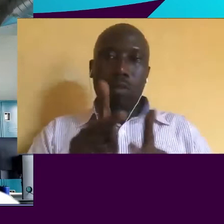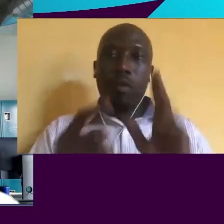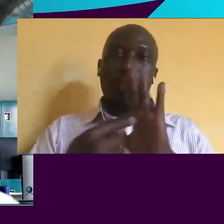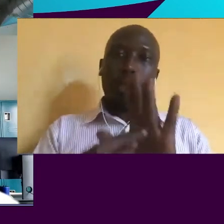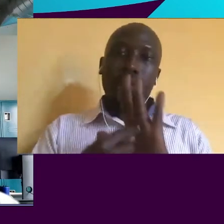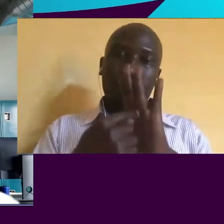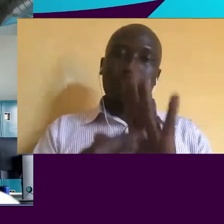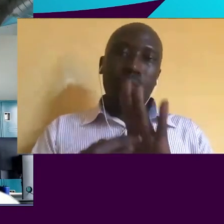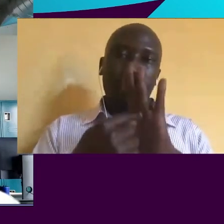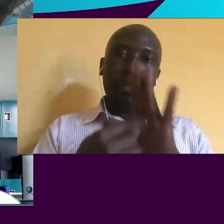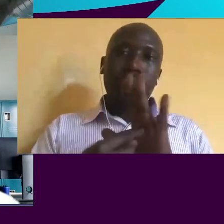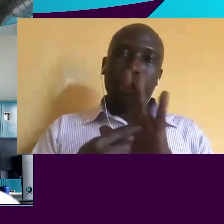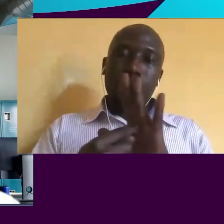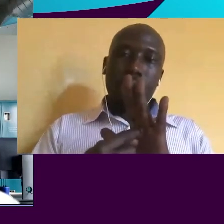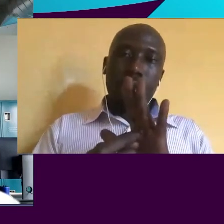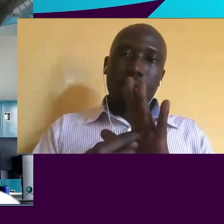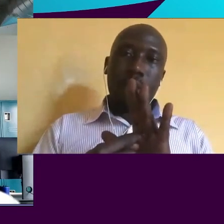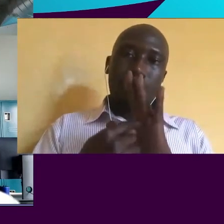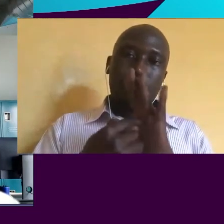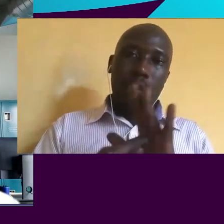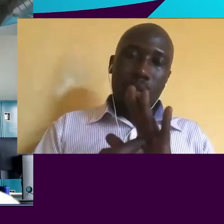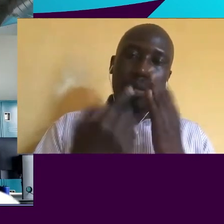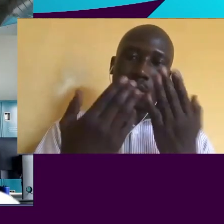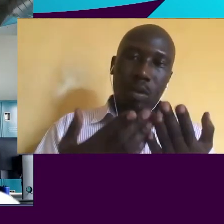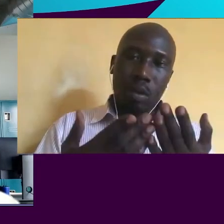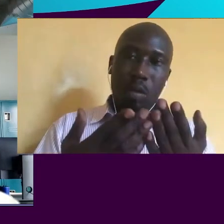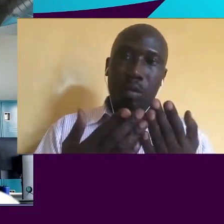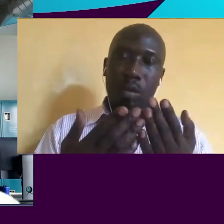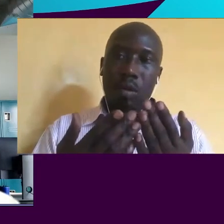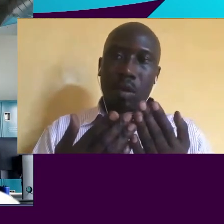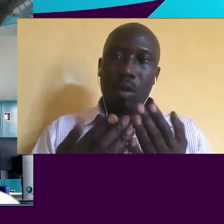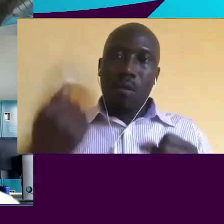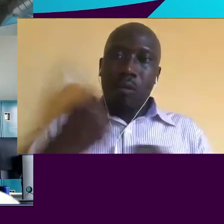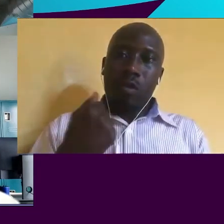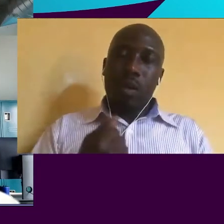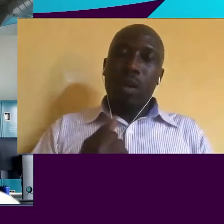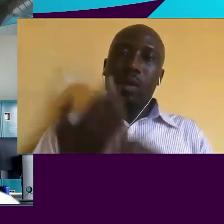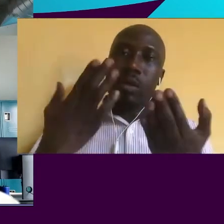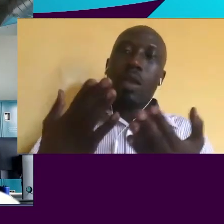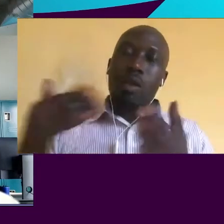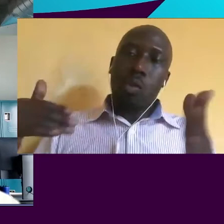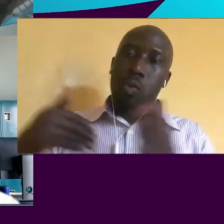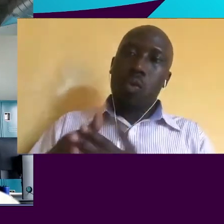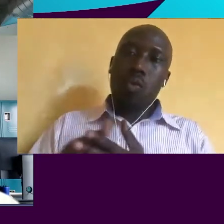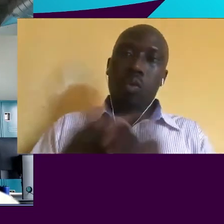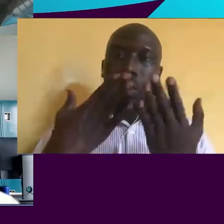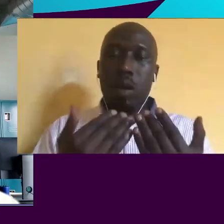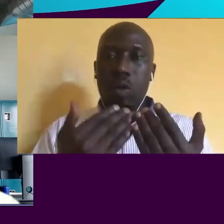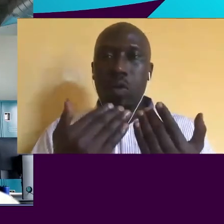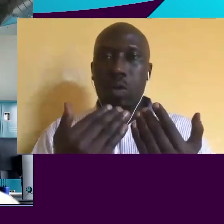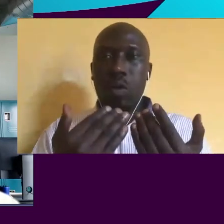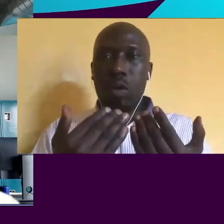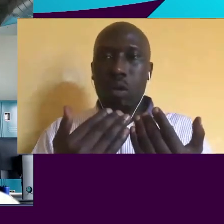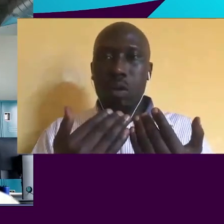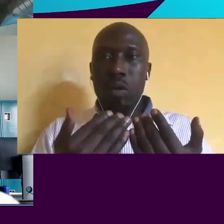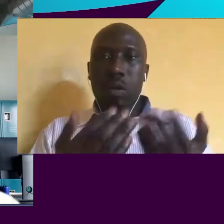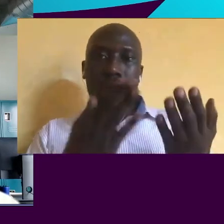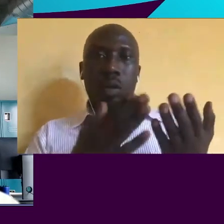Mayor, who's been there and done it all, okay? So this panel discussion